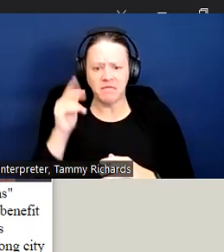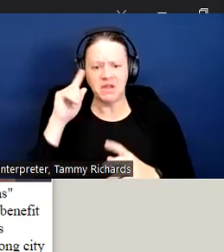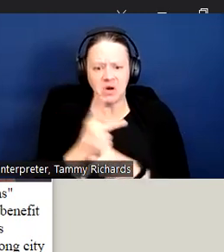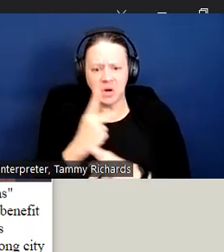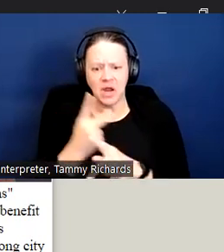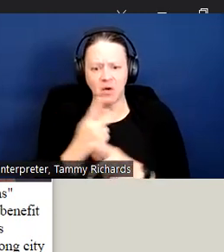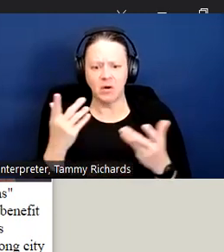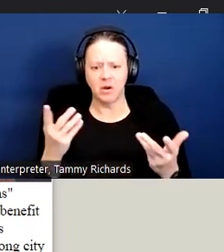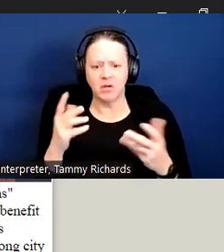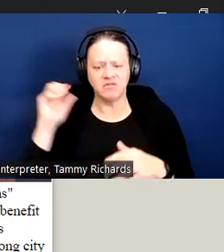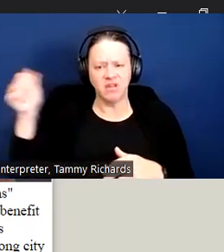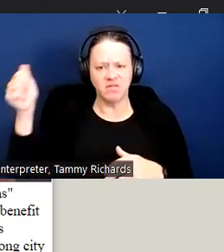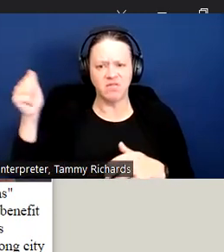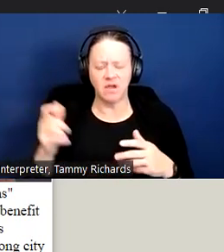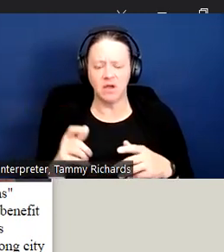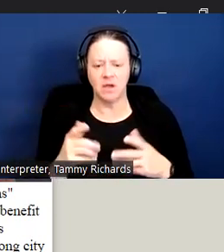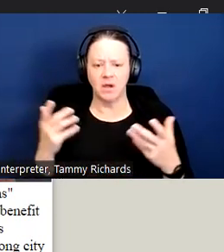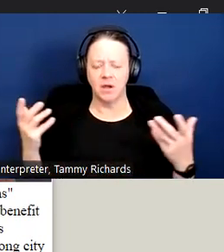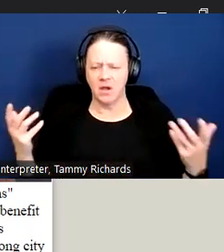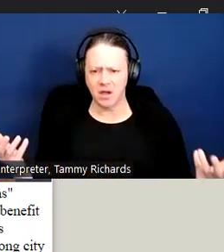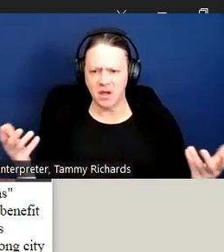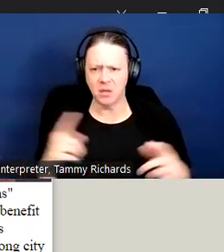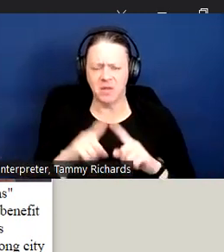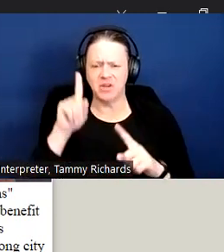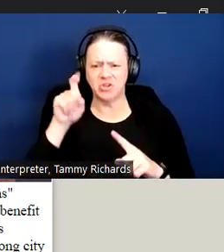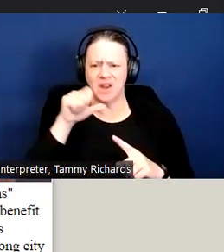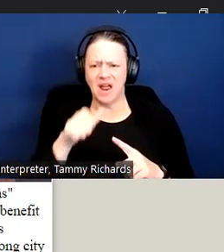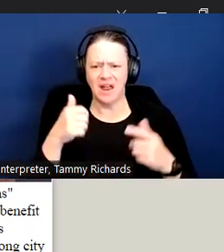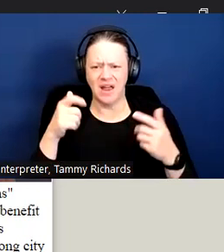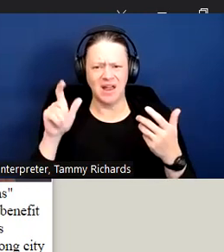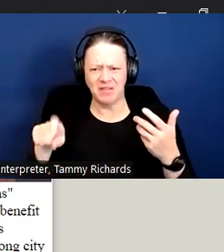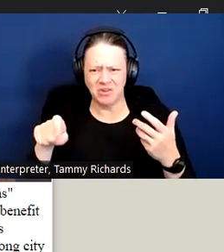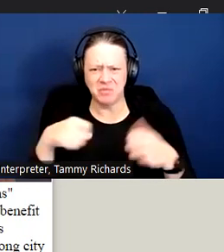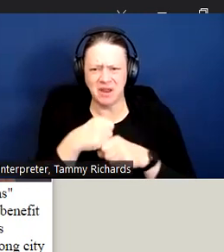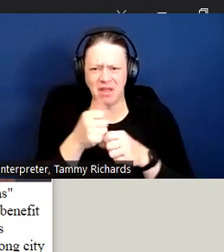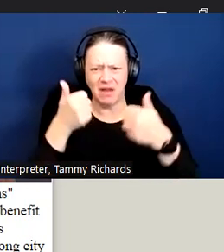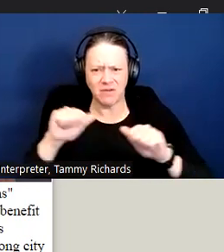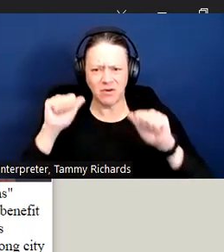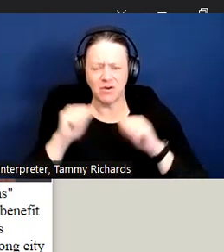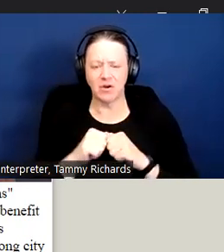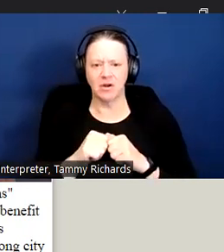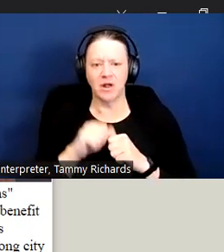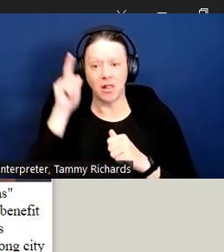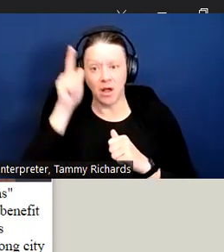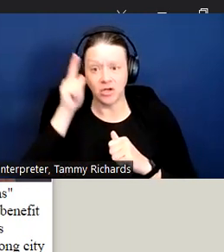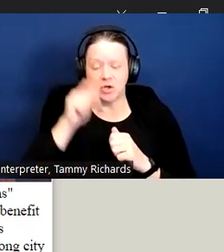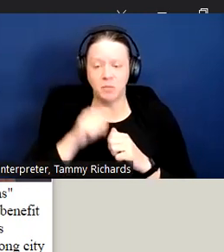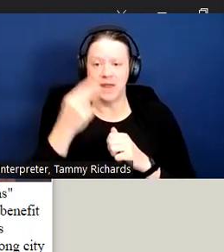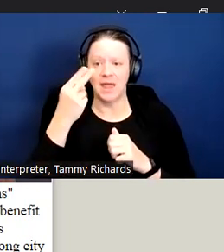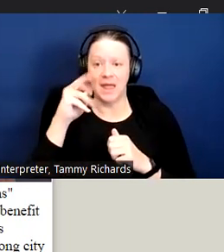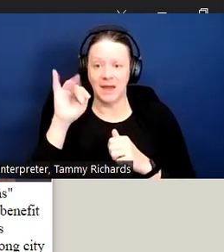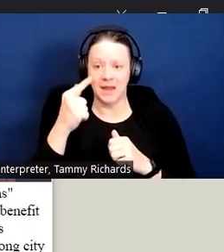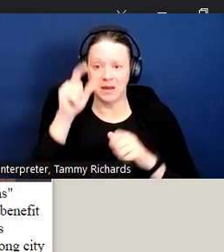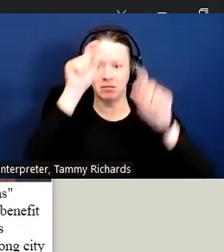that on their own, but they shouldn't have to make that effort. You know, it should logically just go straight from heading to its